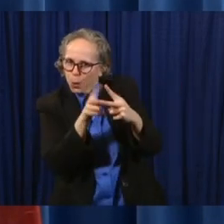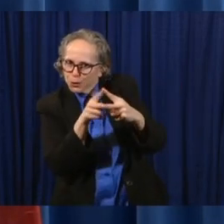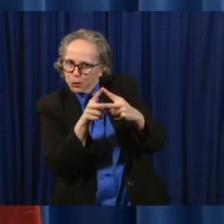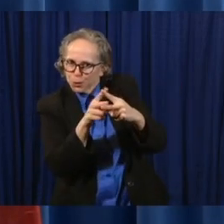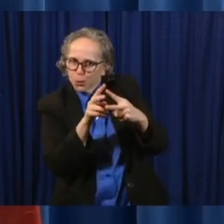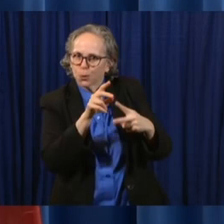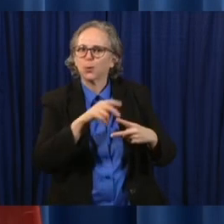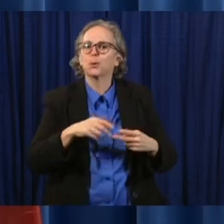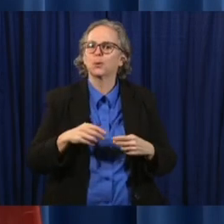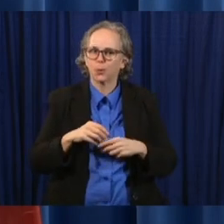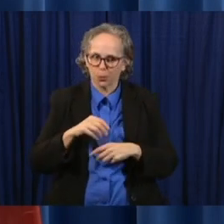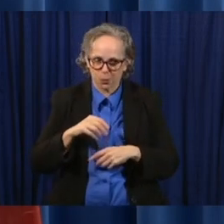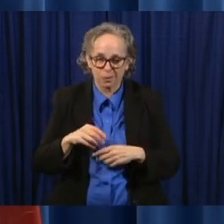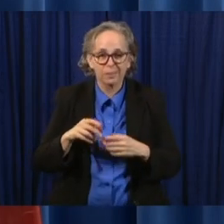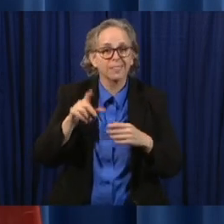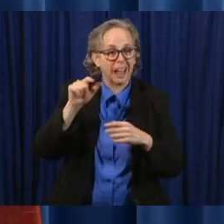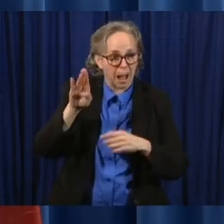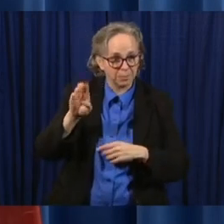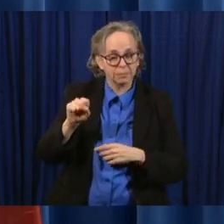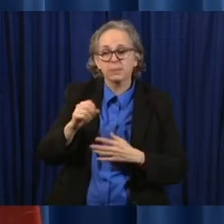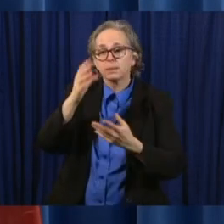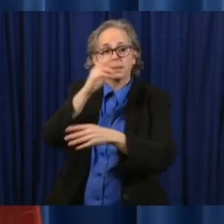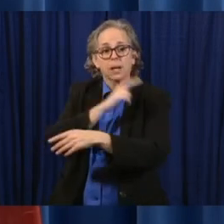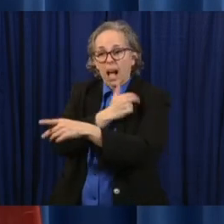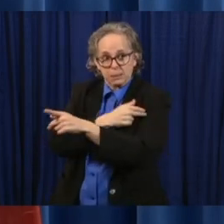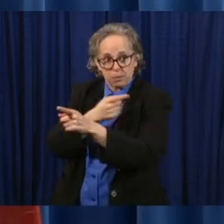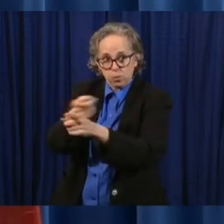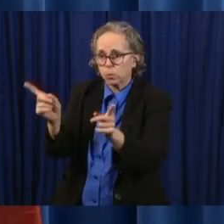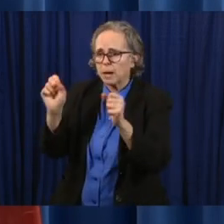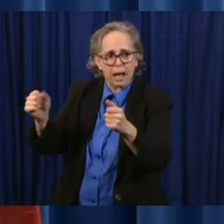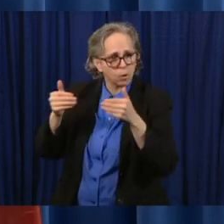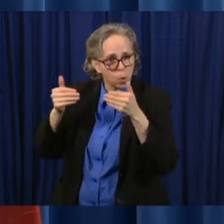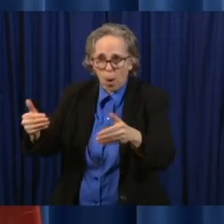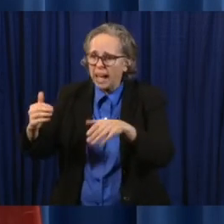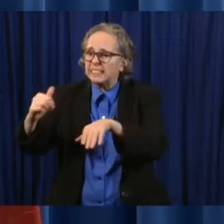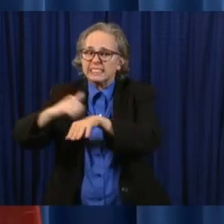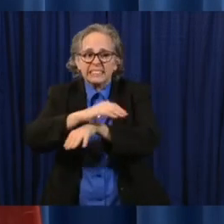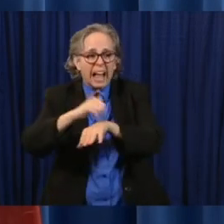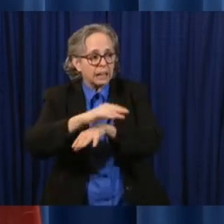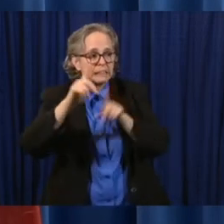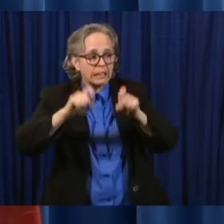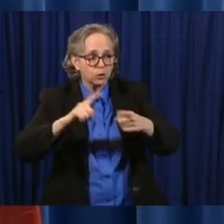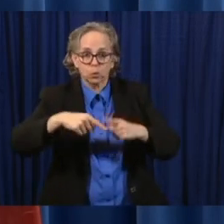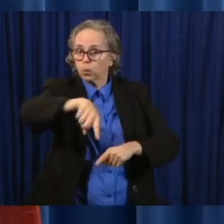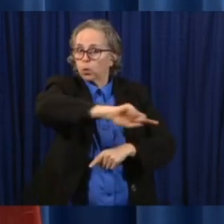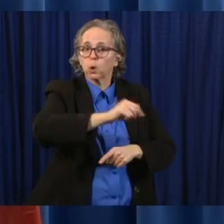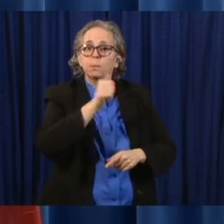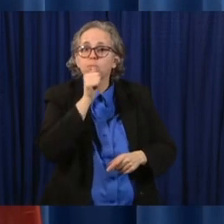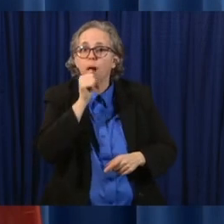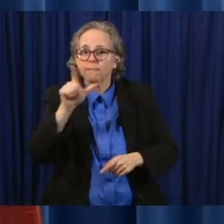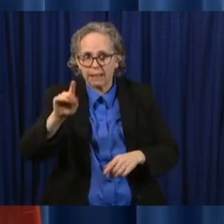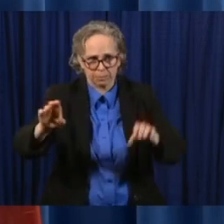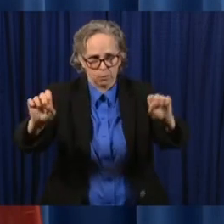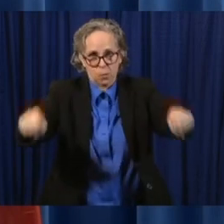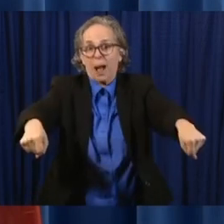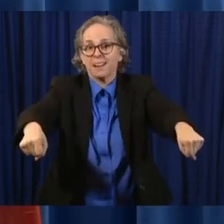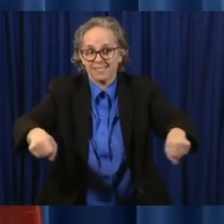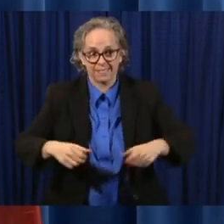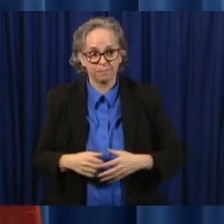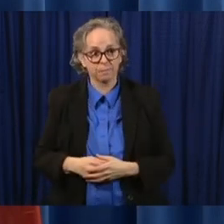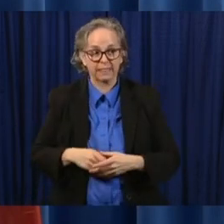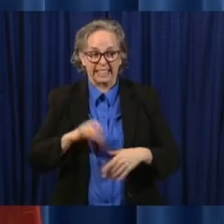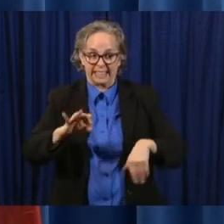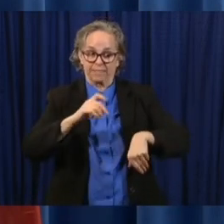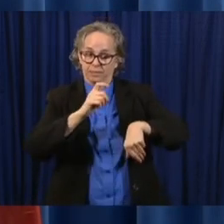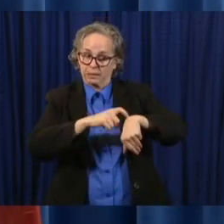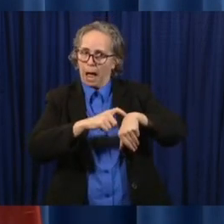to our hospitals today, if that's where you want to take them, you certainly can take them, and just as long as we're getting the results back